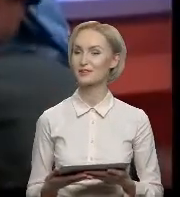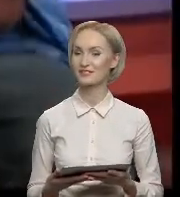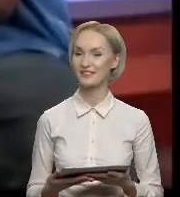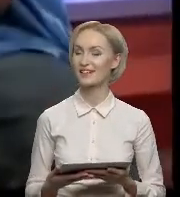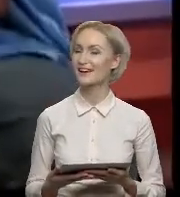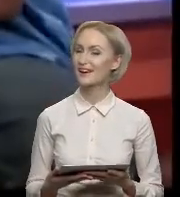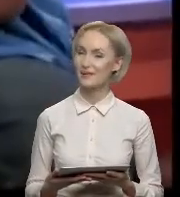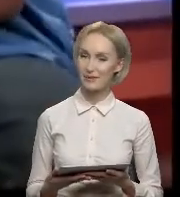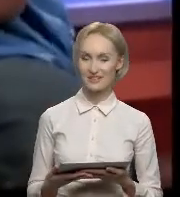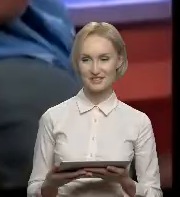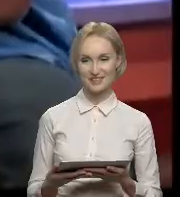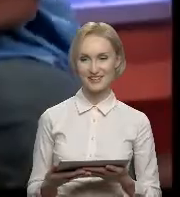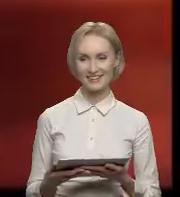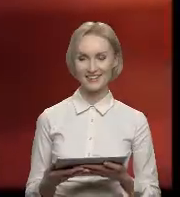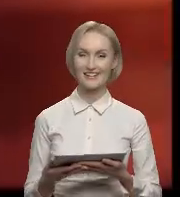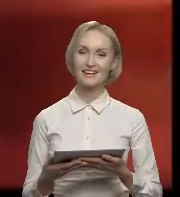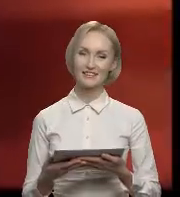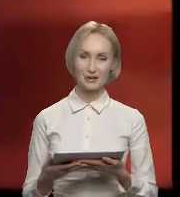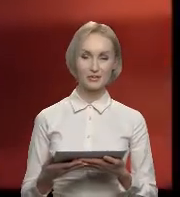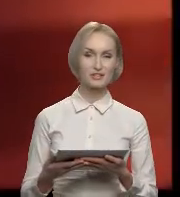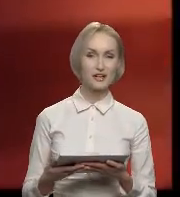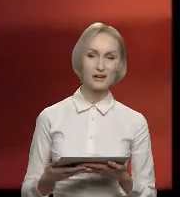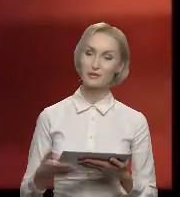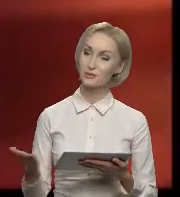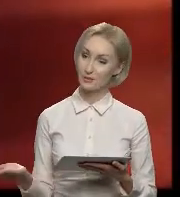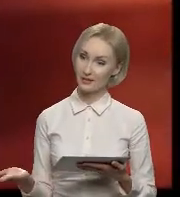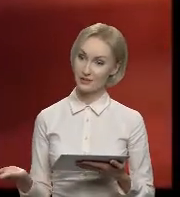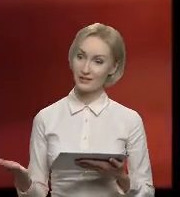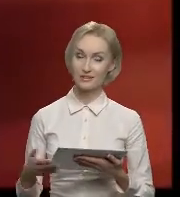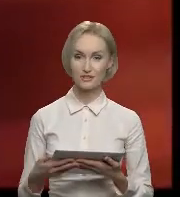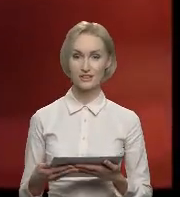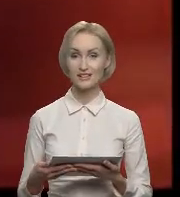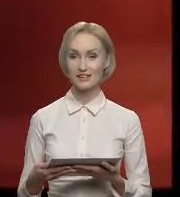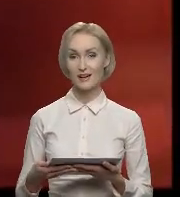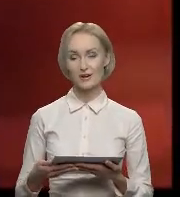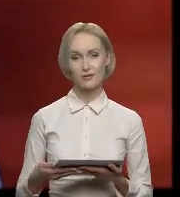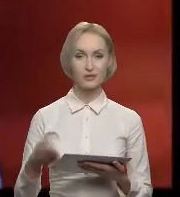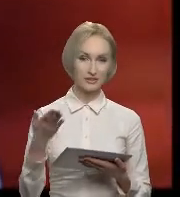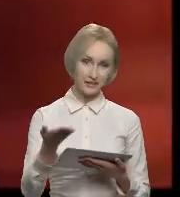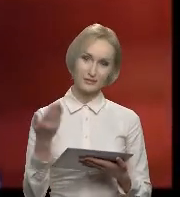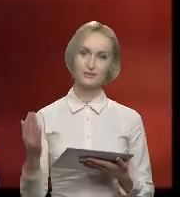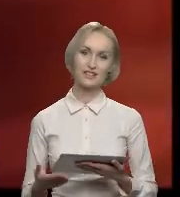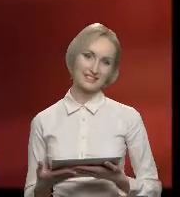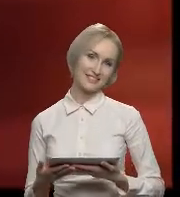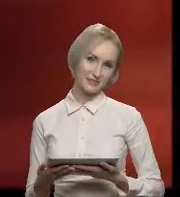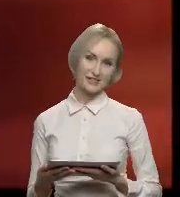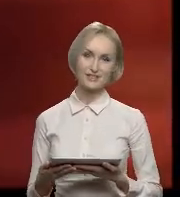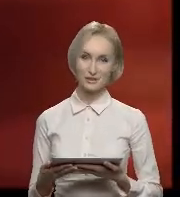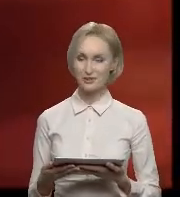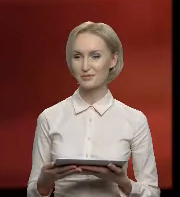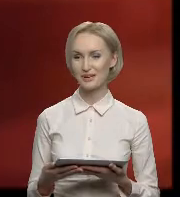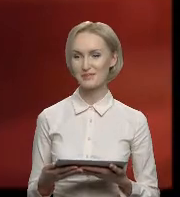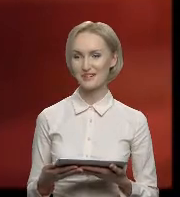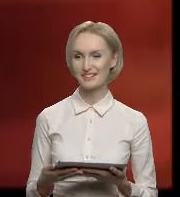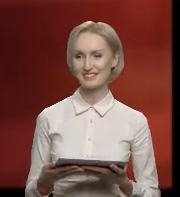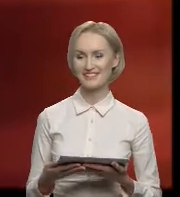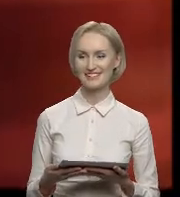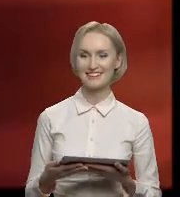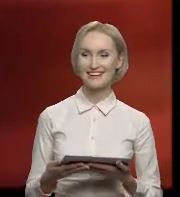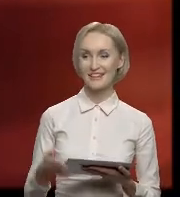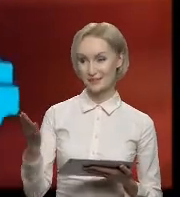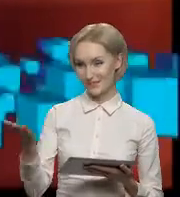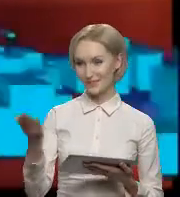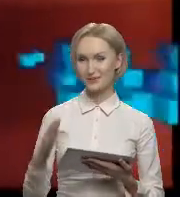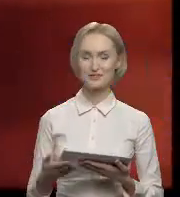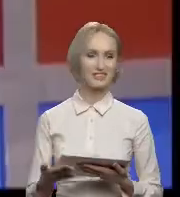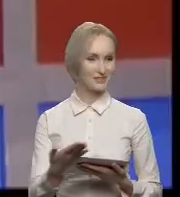up arguing some type of shenanigans to just get you away? And then if you love somebody, you's not gonna have them locked up. You're not gonna call no police on them.